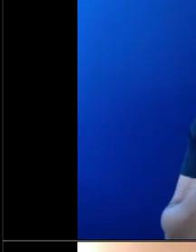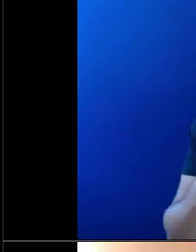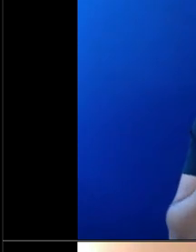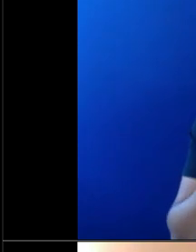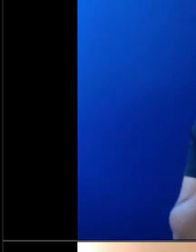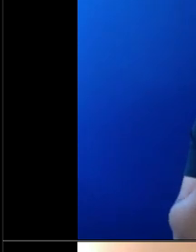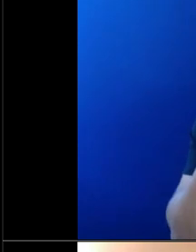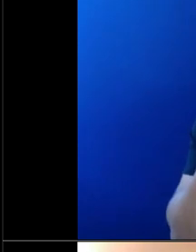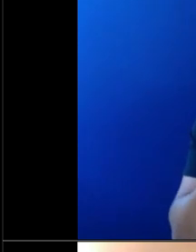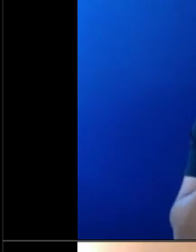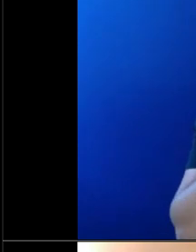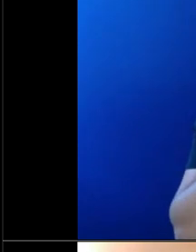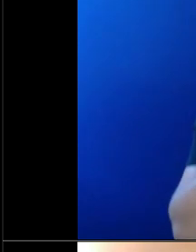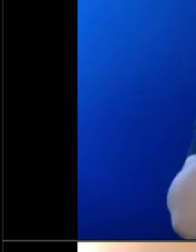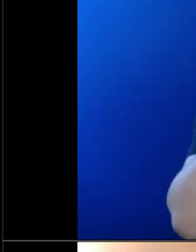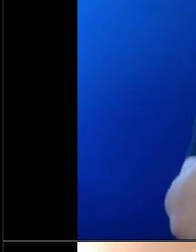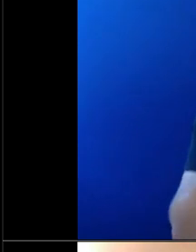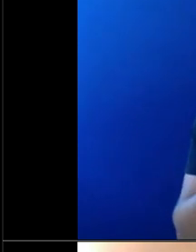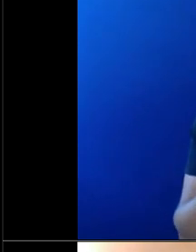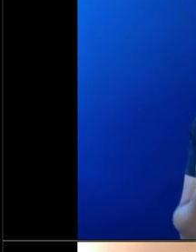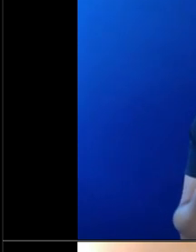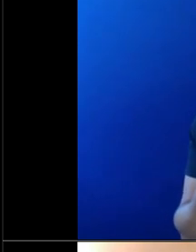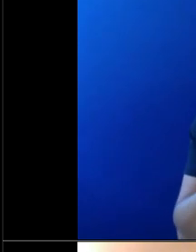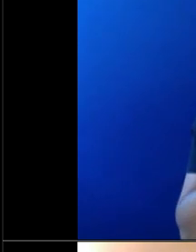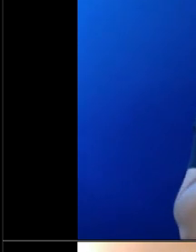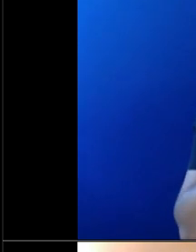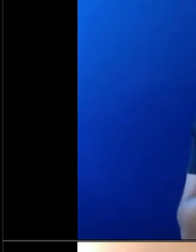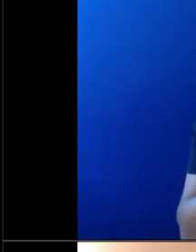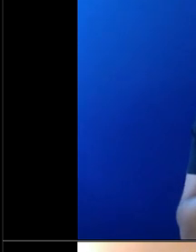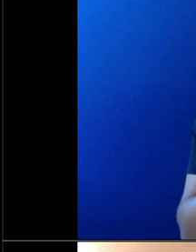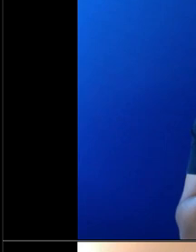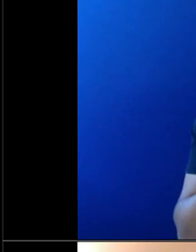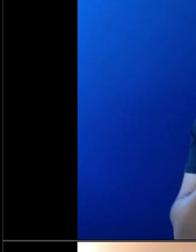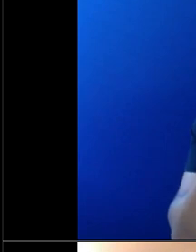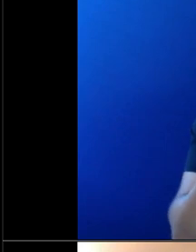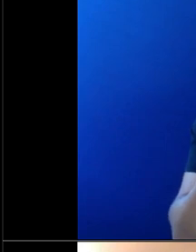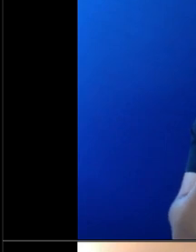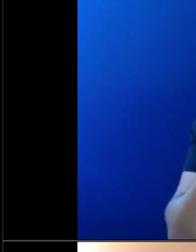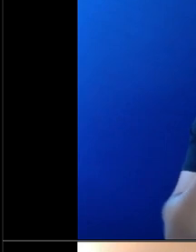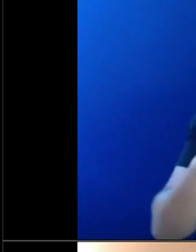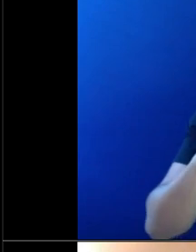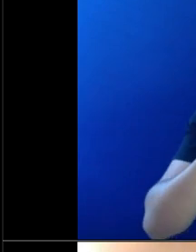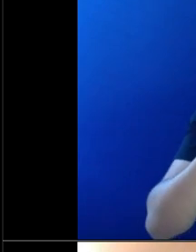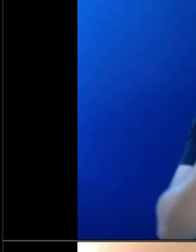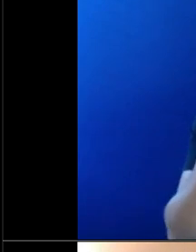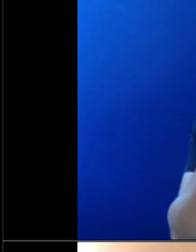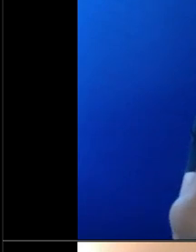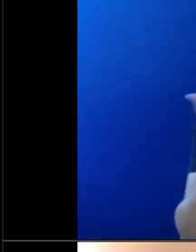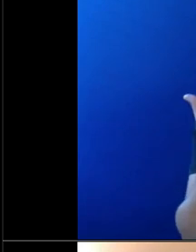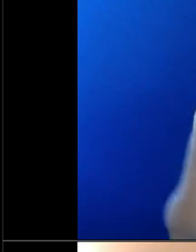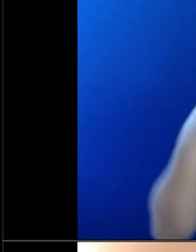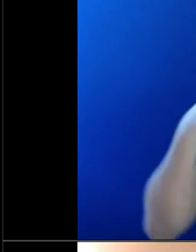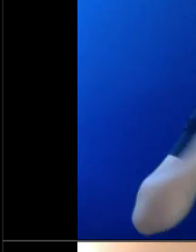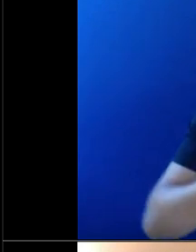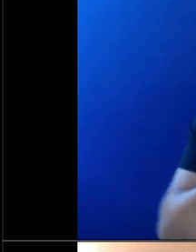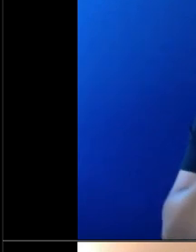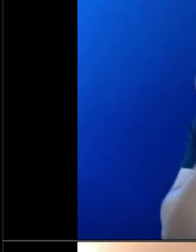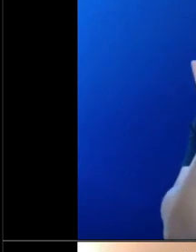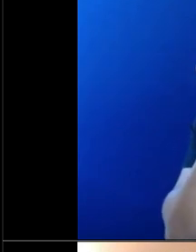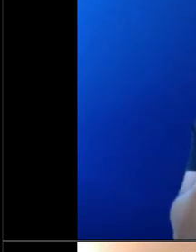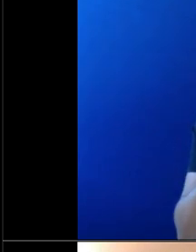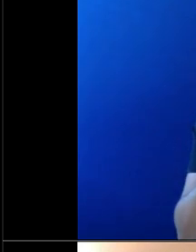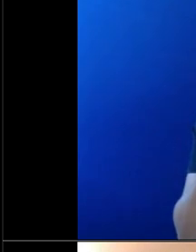would be another one that was more into like the devices where you had to lift up a lever and find the fish, and it was a little bit more challenging. So